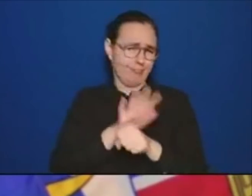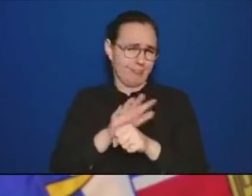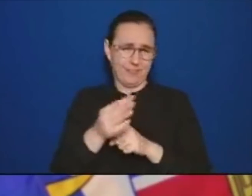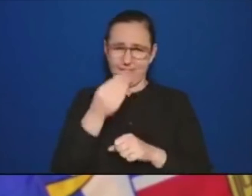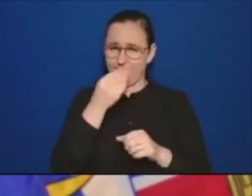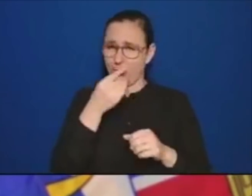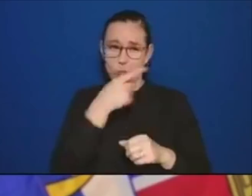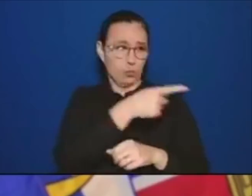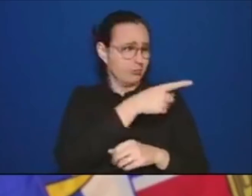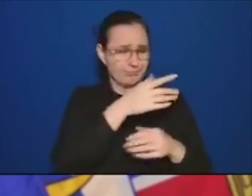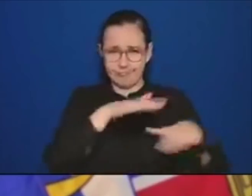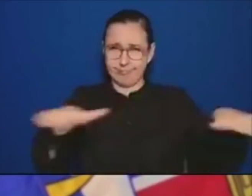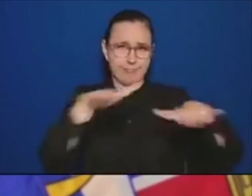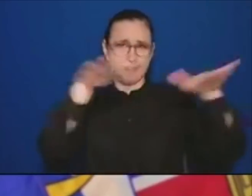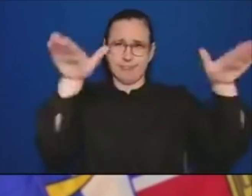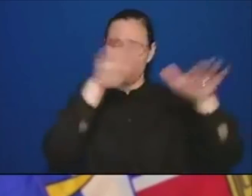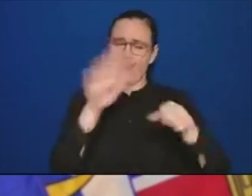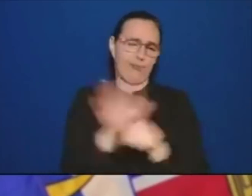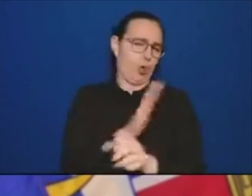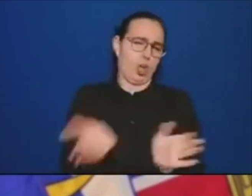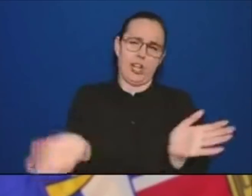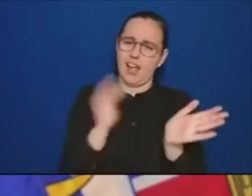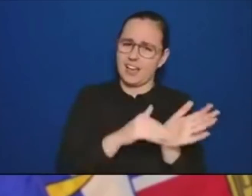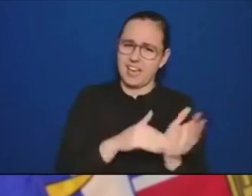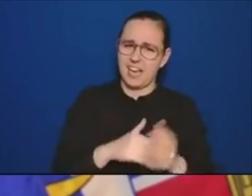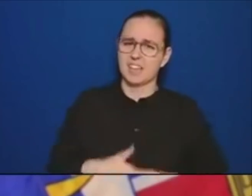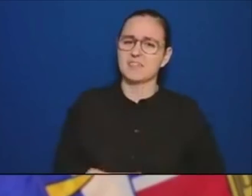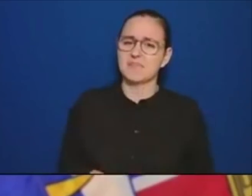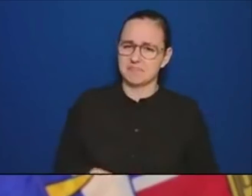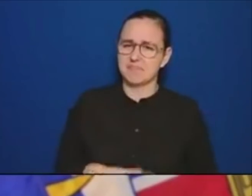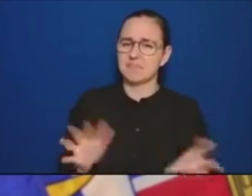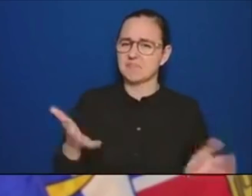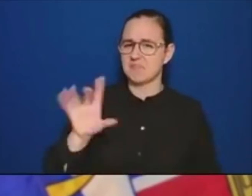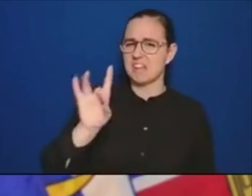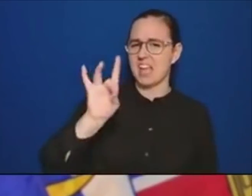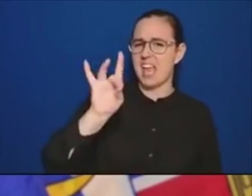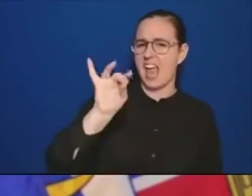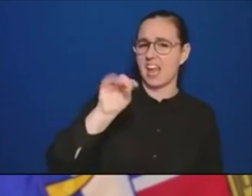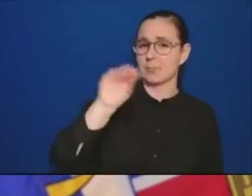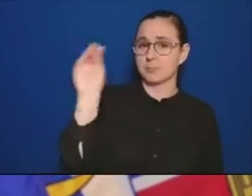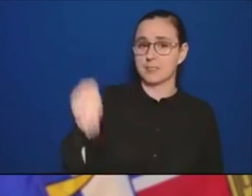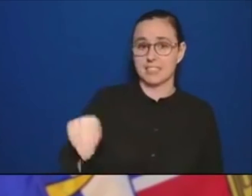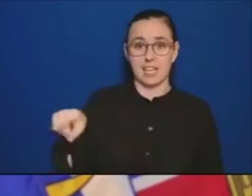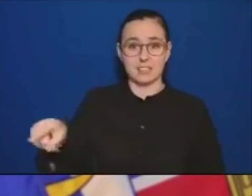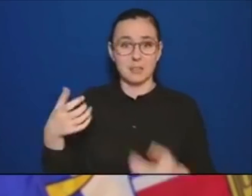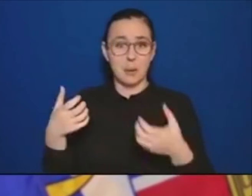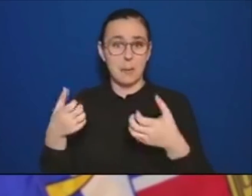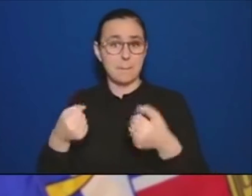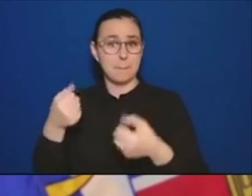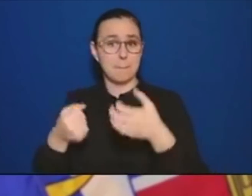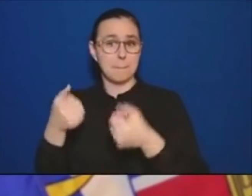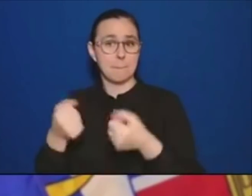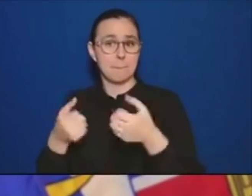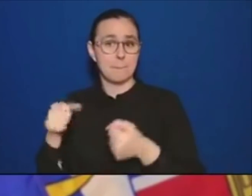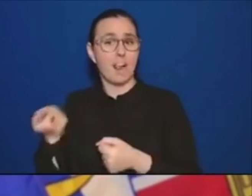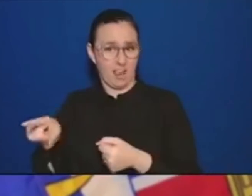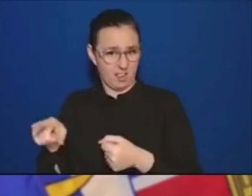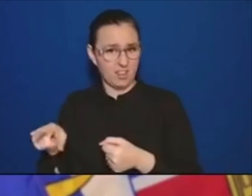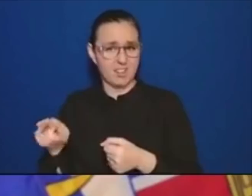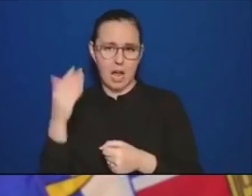back operating at about 80% of normal with milk deliveries. And so I know there's been a bit of a conversation out there about